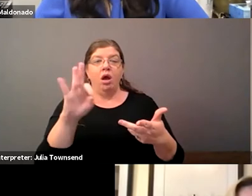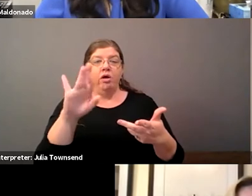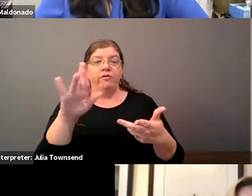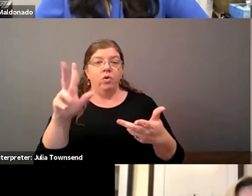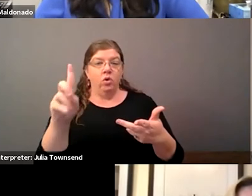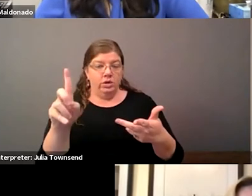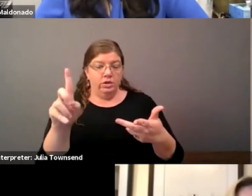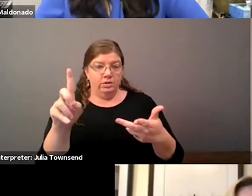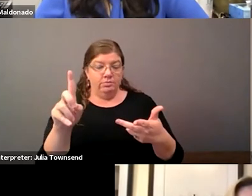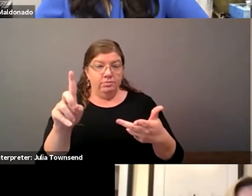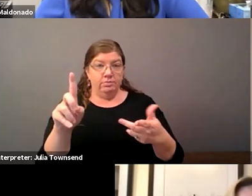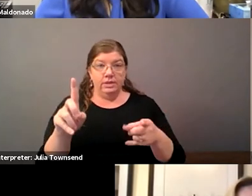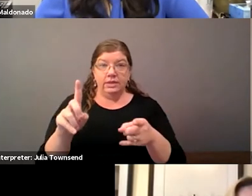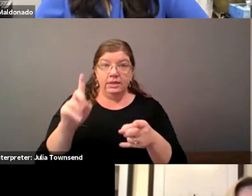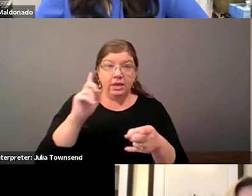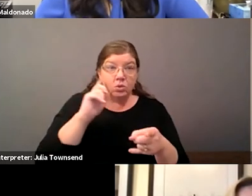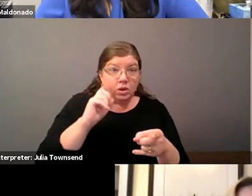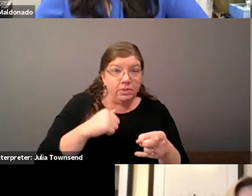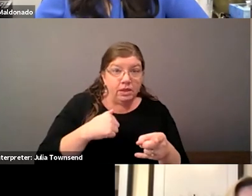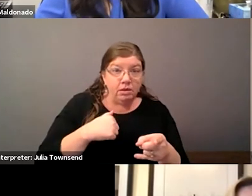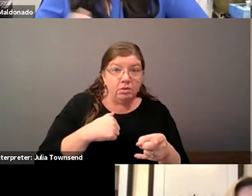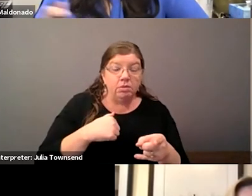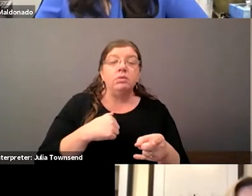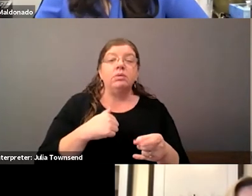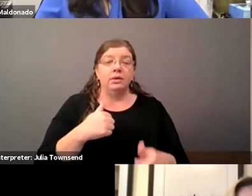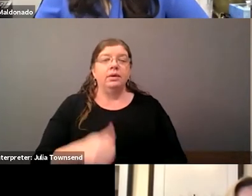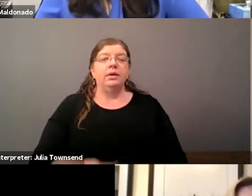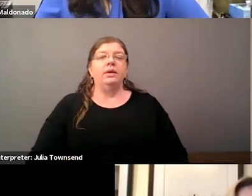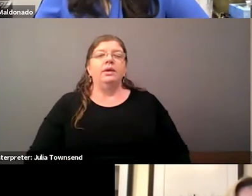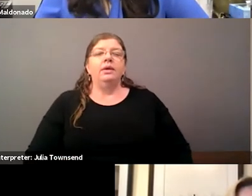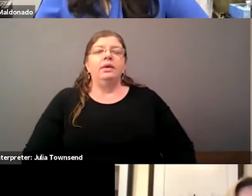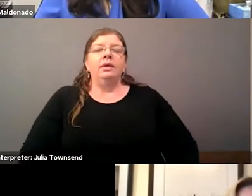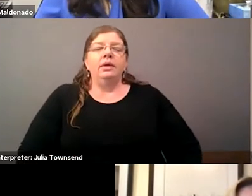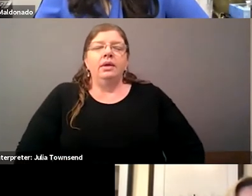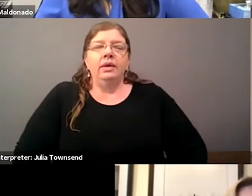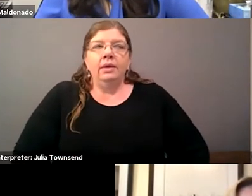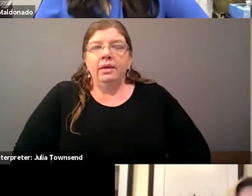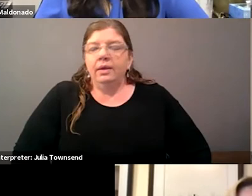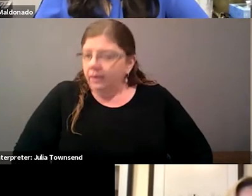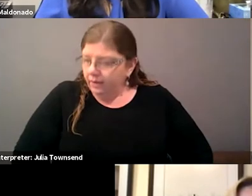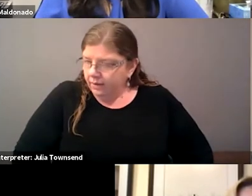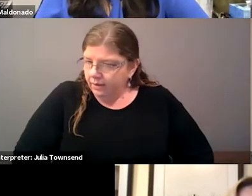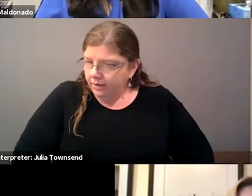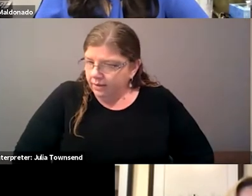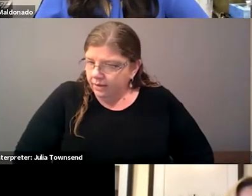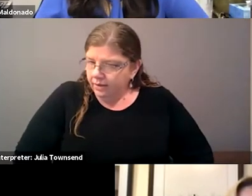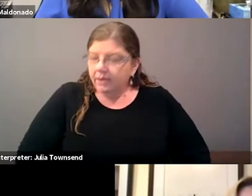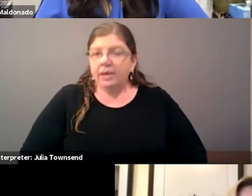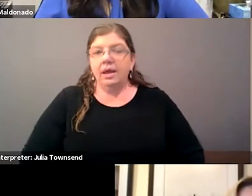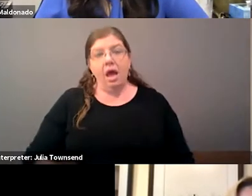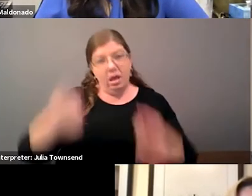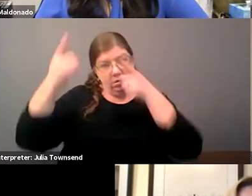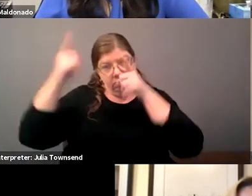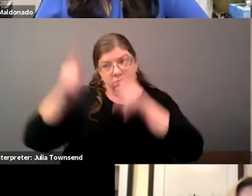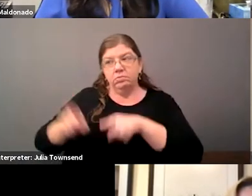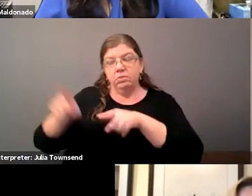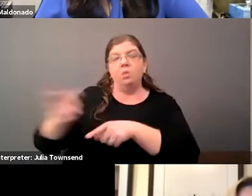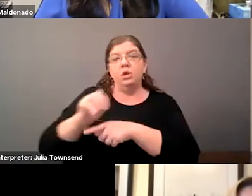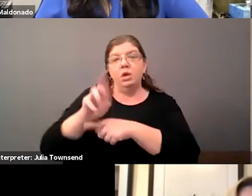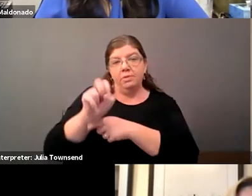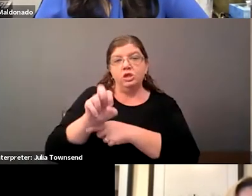hi rosianne can you hear me please yes go ahead thank you i absolutely echo miss rosenberg's